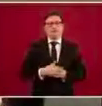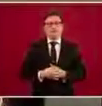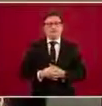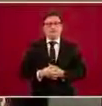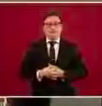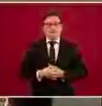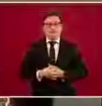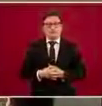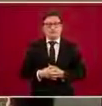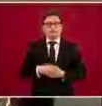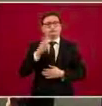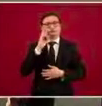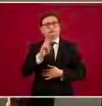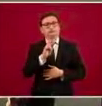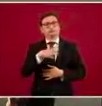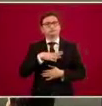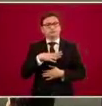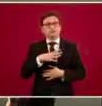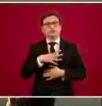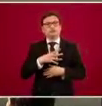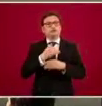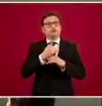0.65.